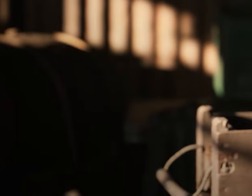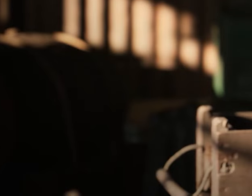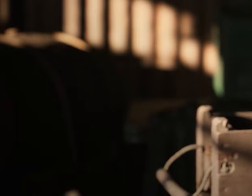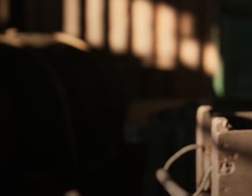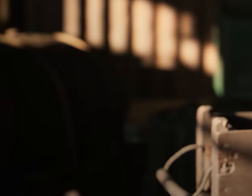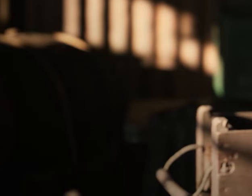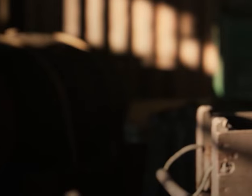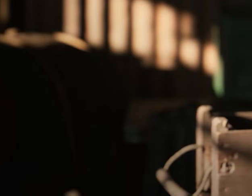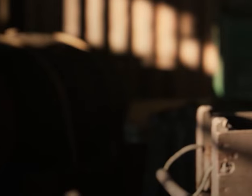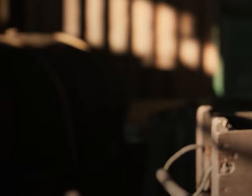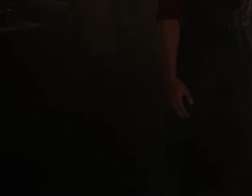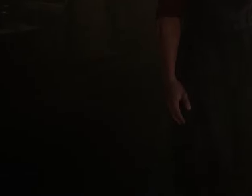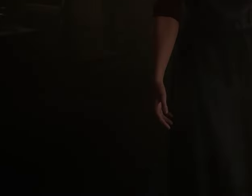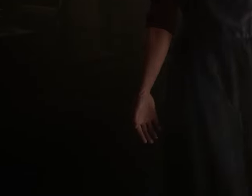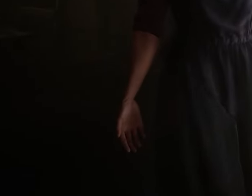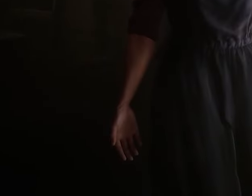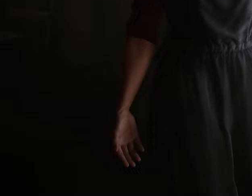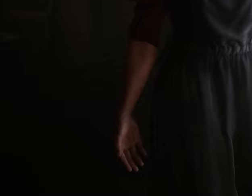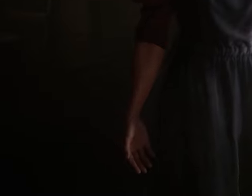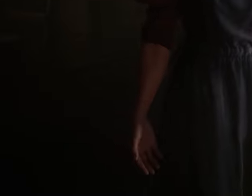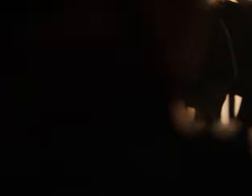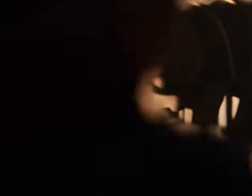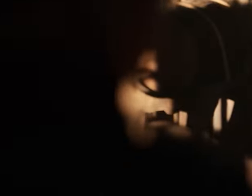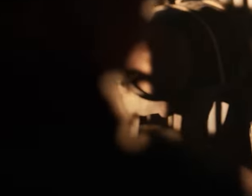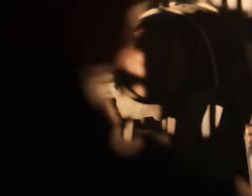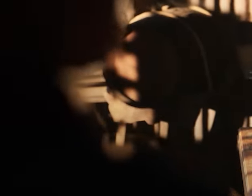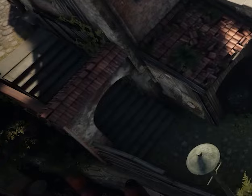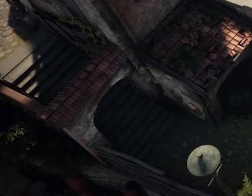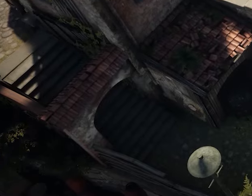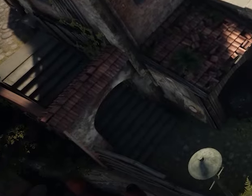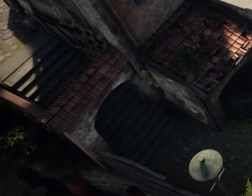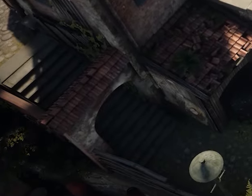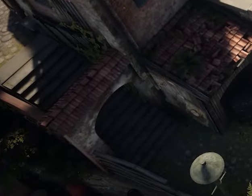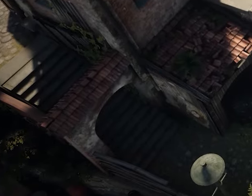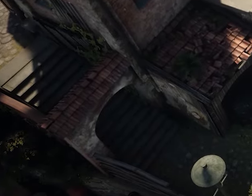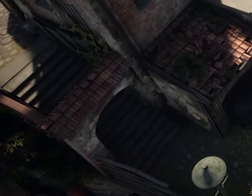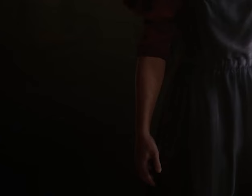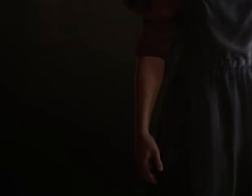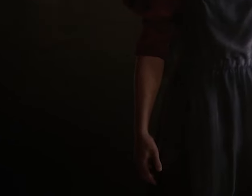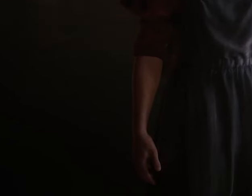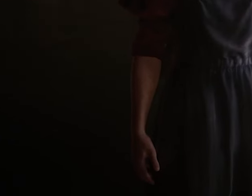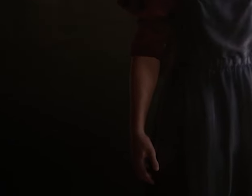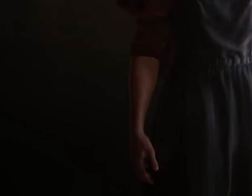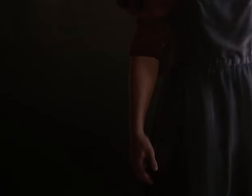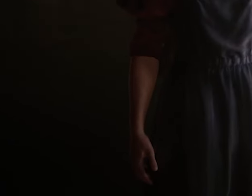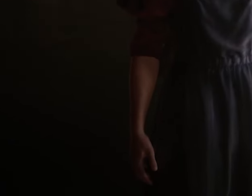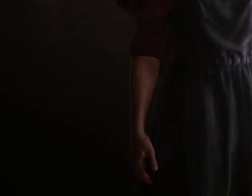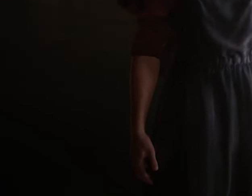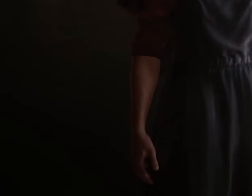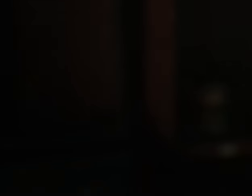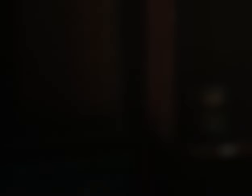my business and everything I've done for you. This isn't about me. Oh, it's always about you, Hannah, and now you've brought the police here. They're looking for